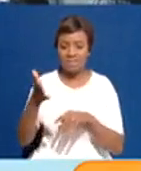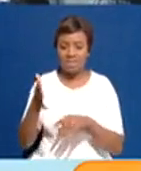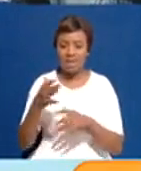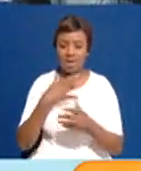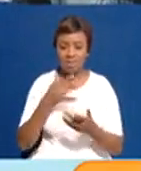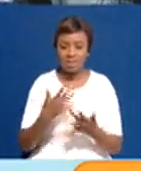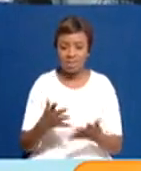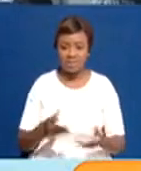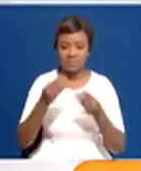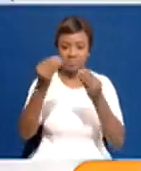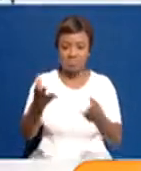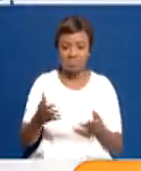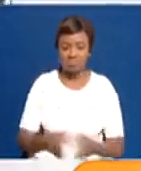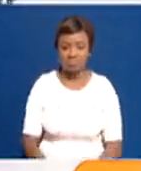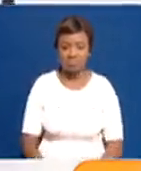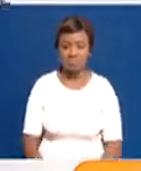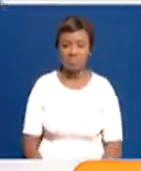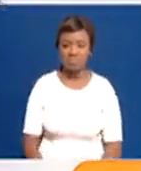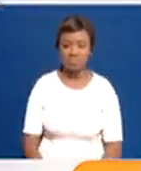goods.